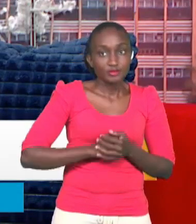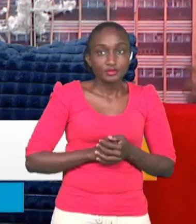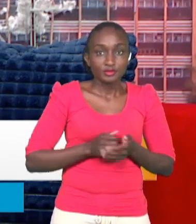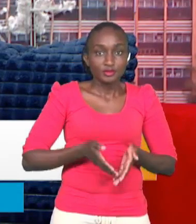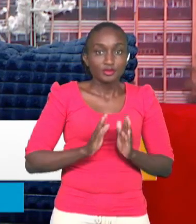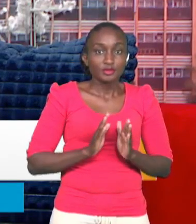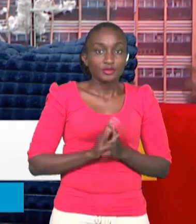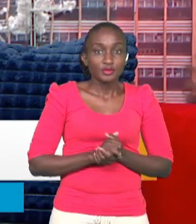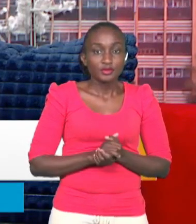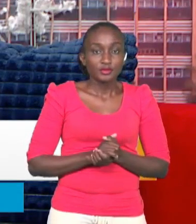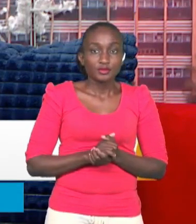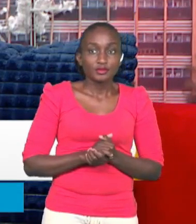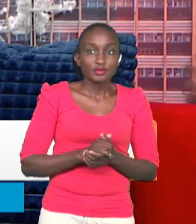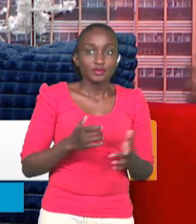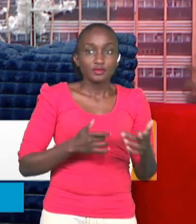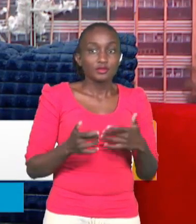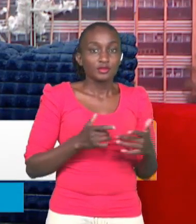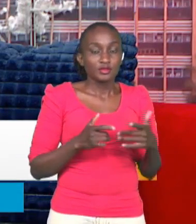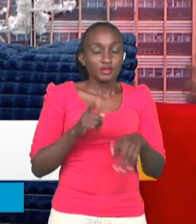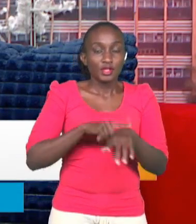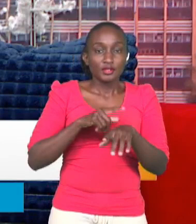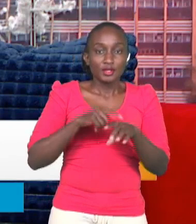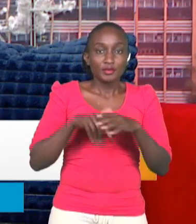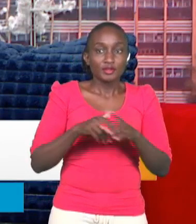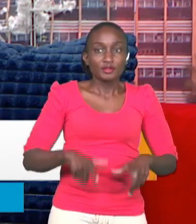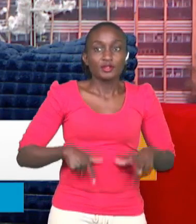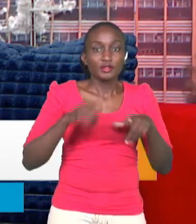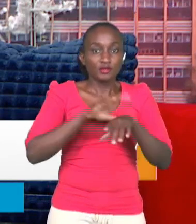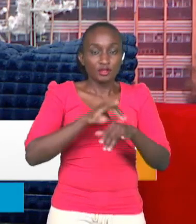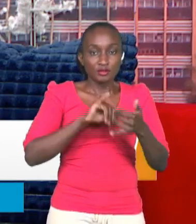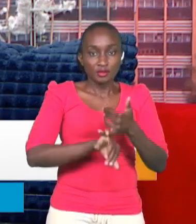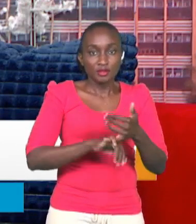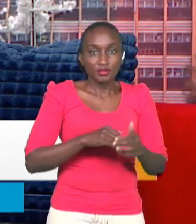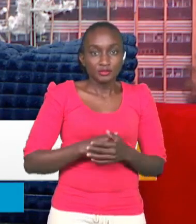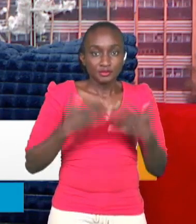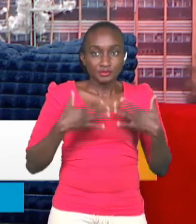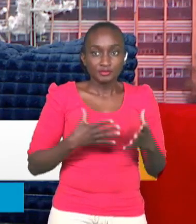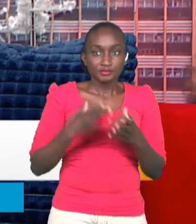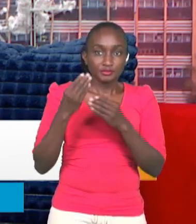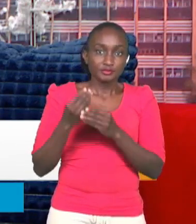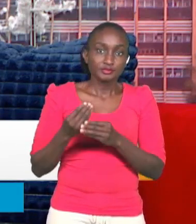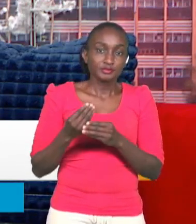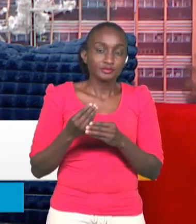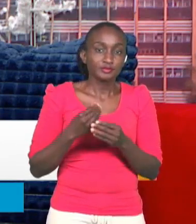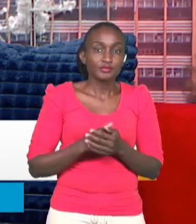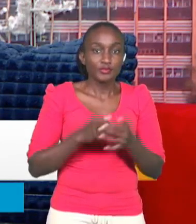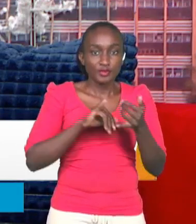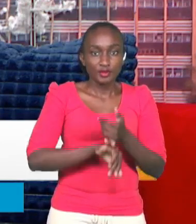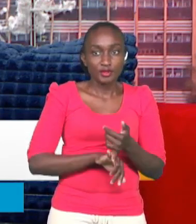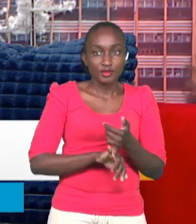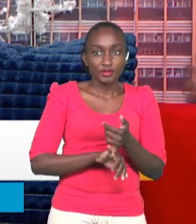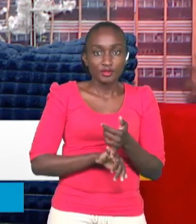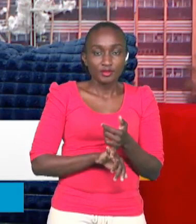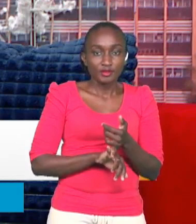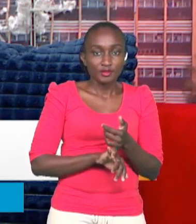way, you know, it is considered to be a stage in life, you know, getting married. So people would go for that, you know, as soon as they